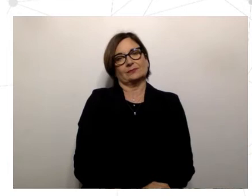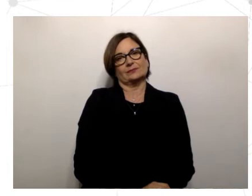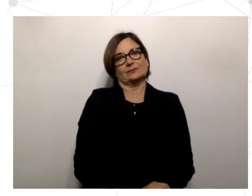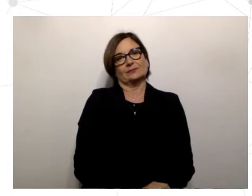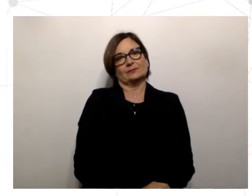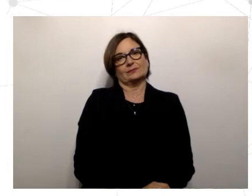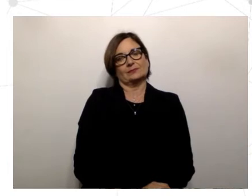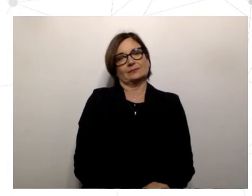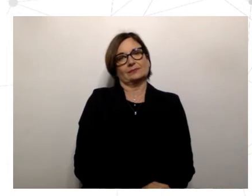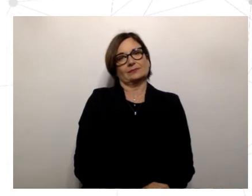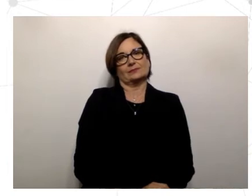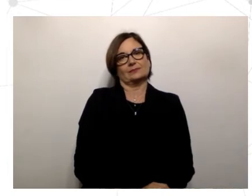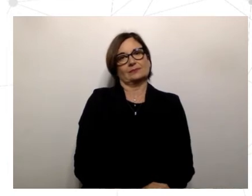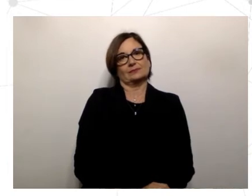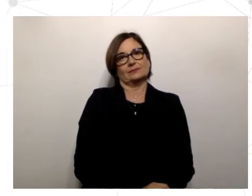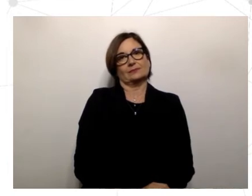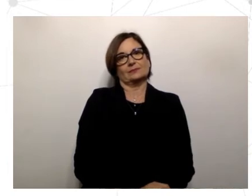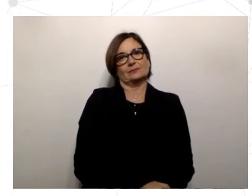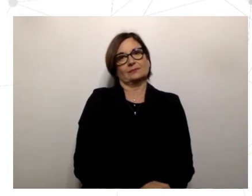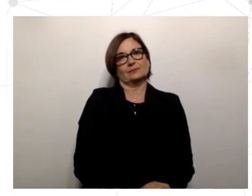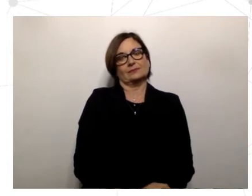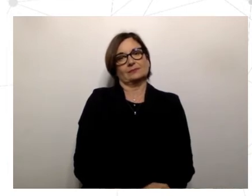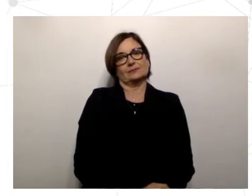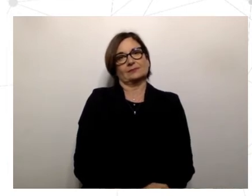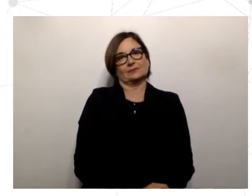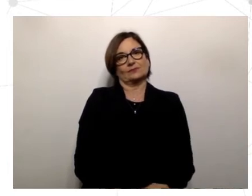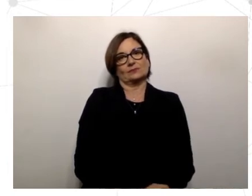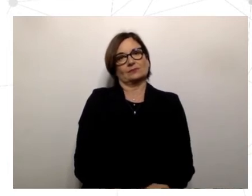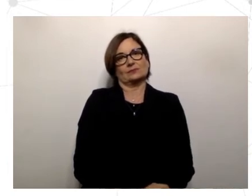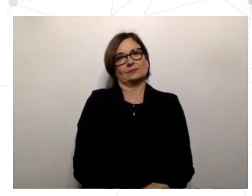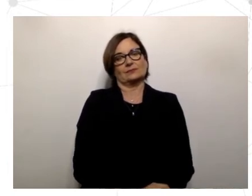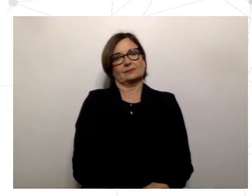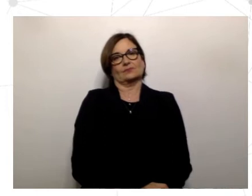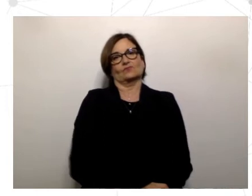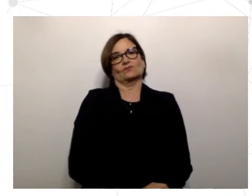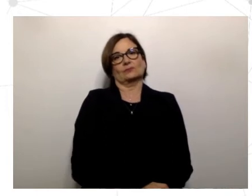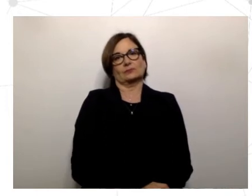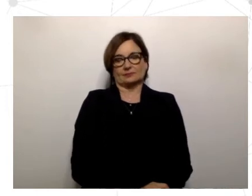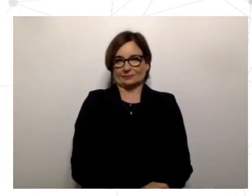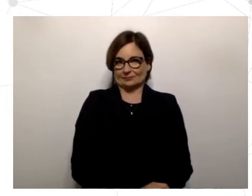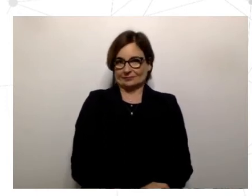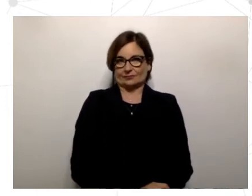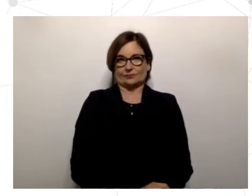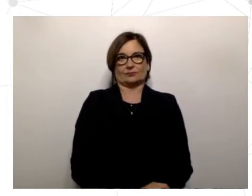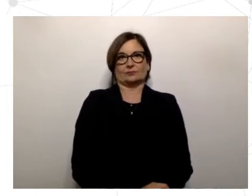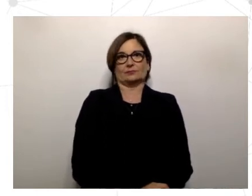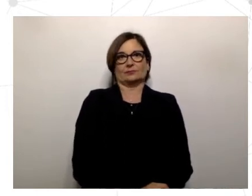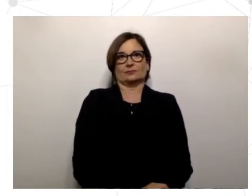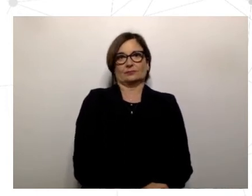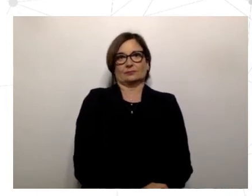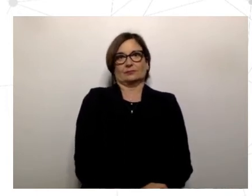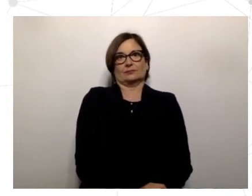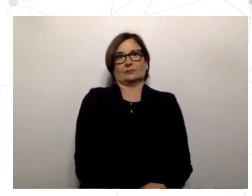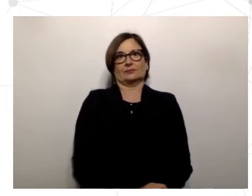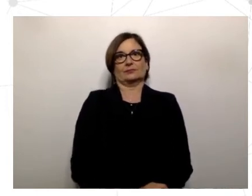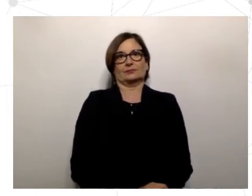and people with low vision. But equally, we think that Soundscape has the potential to make a difference to everybody because